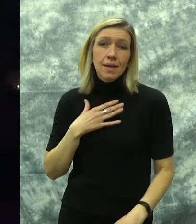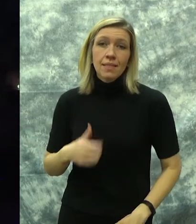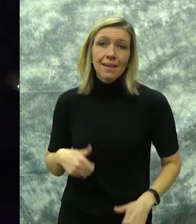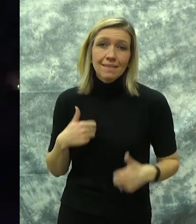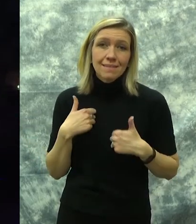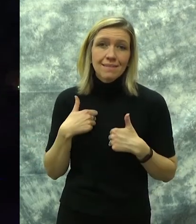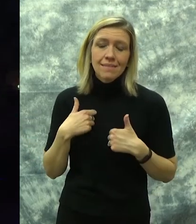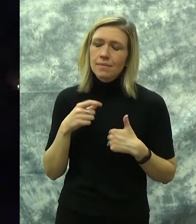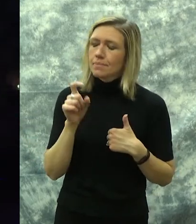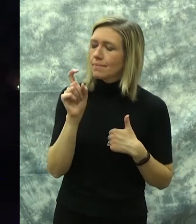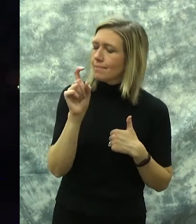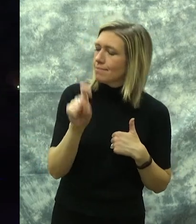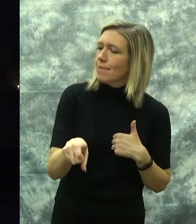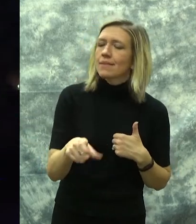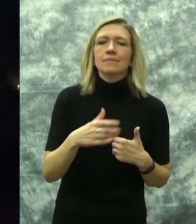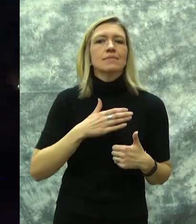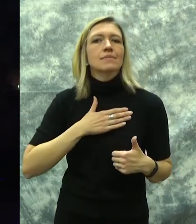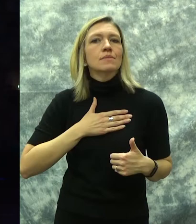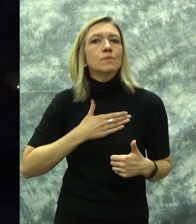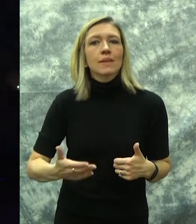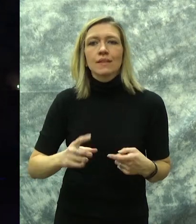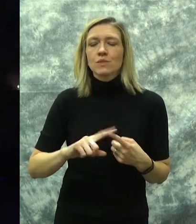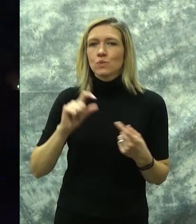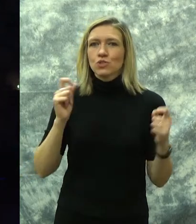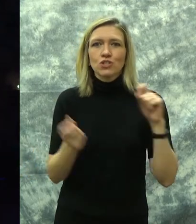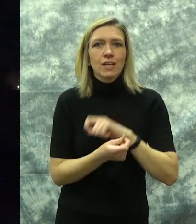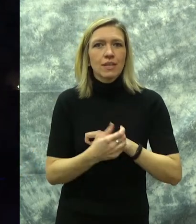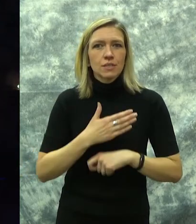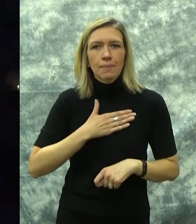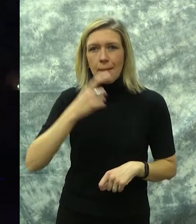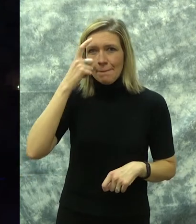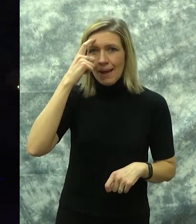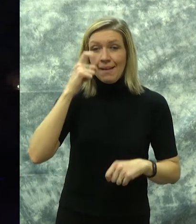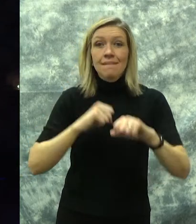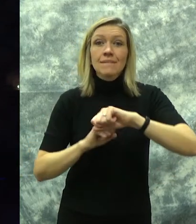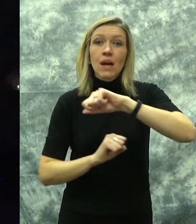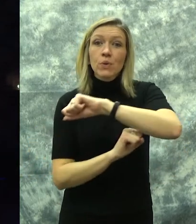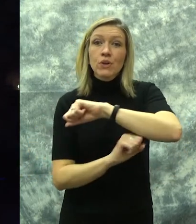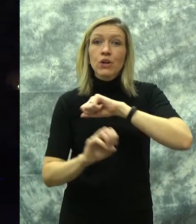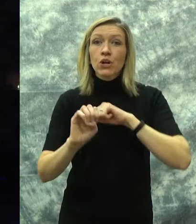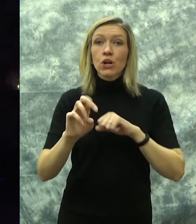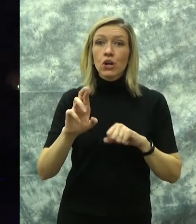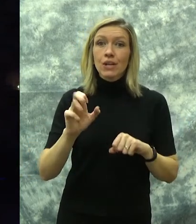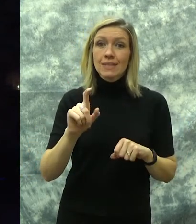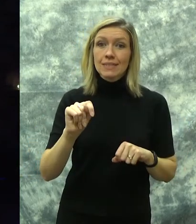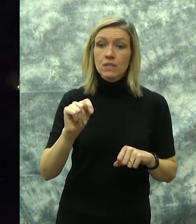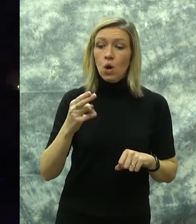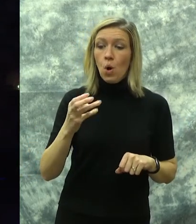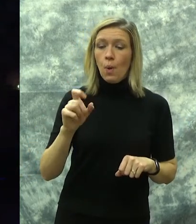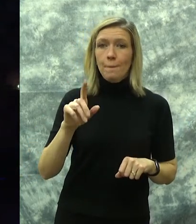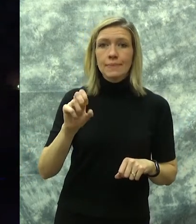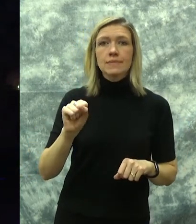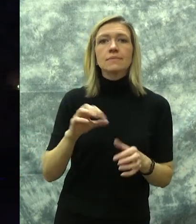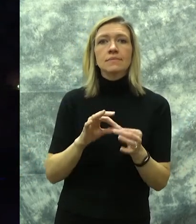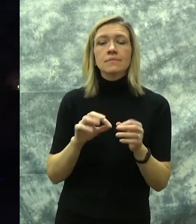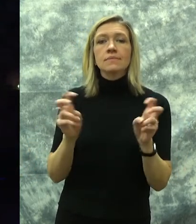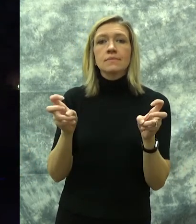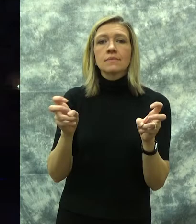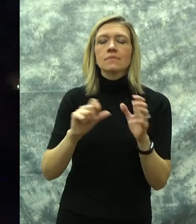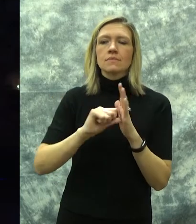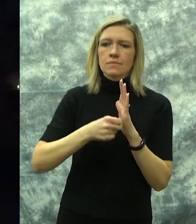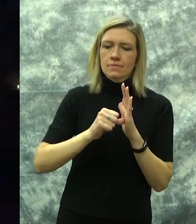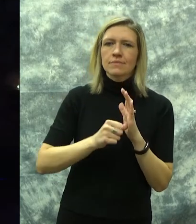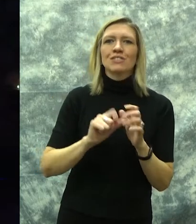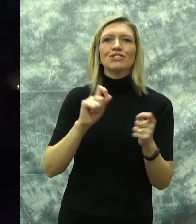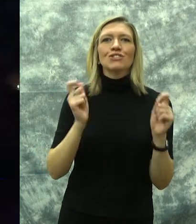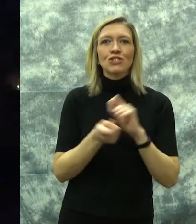to change my mind. Our founder, Ernest Holmes, said, change your thinking, change your life. He literally did talk